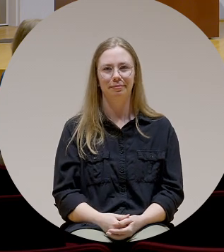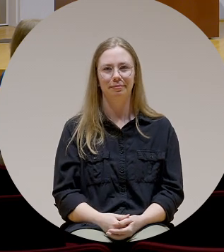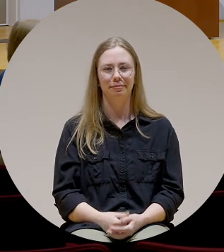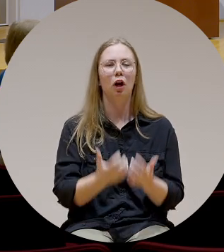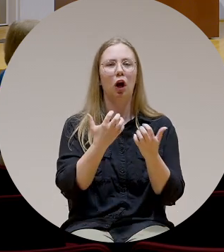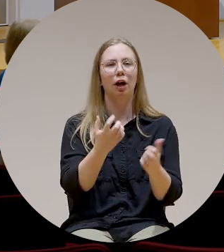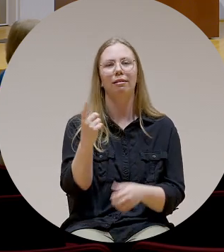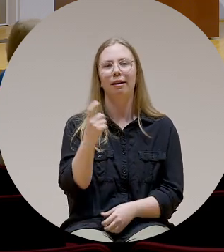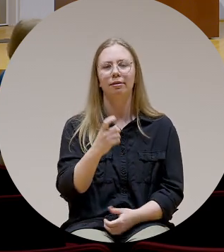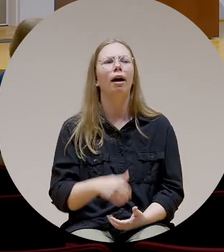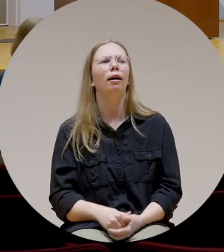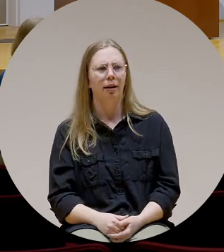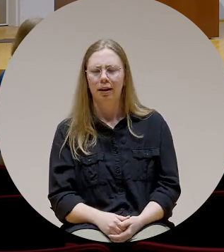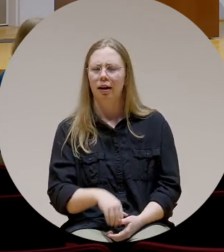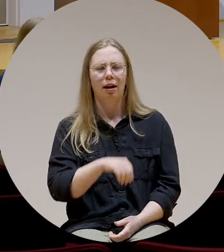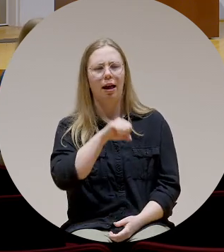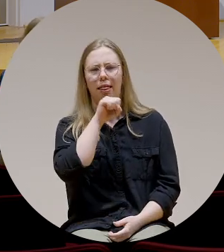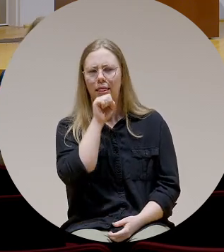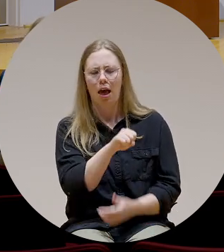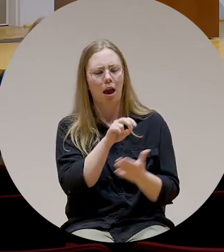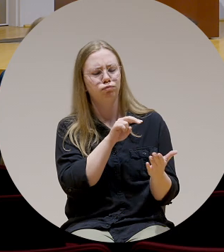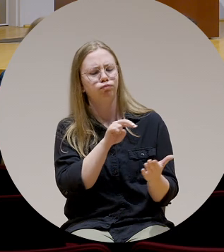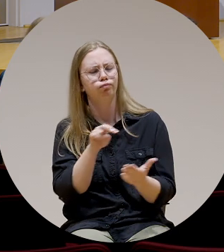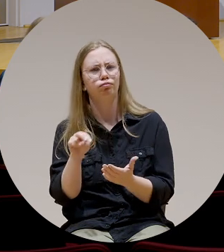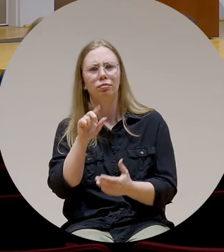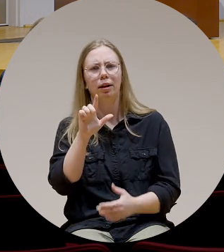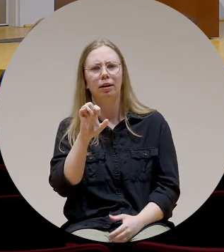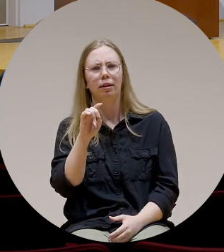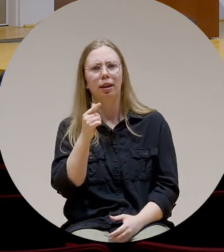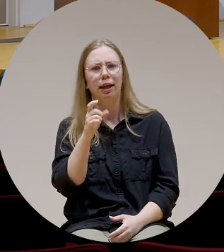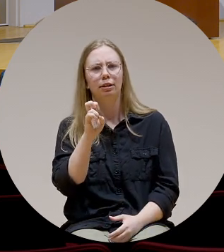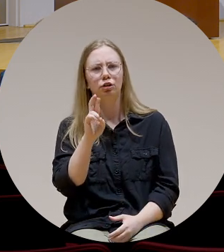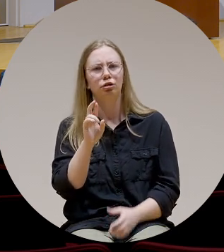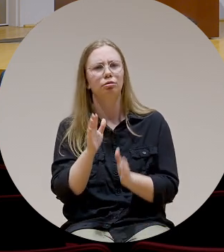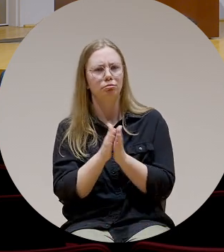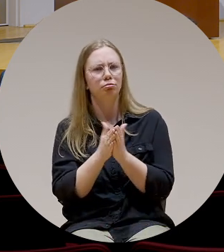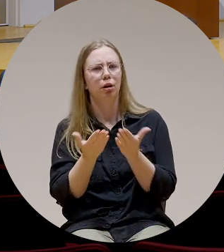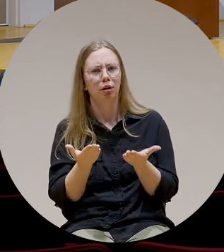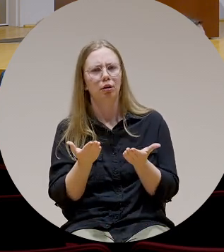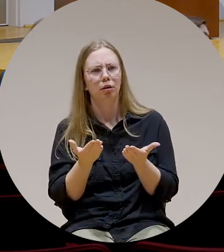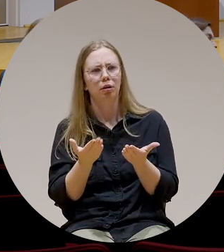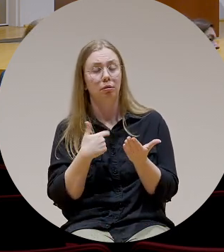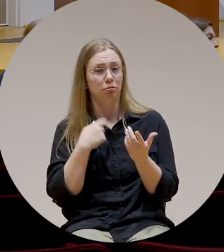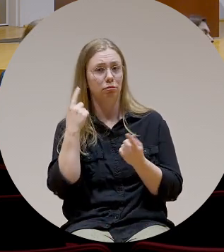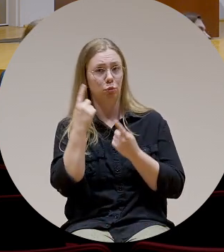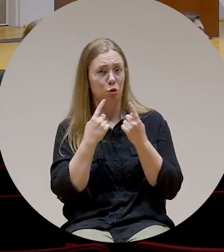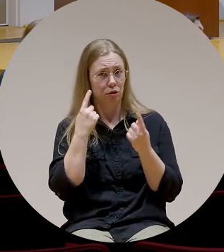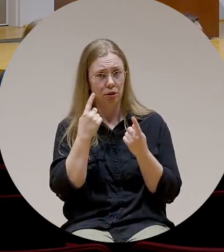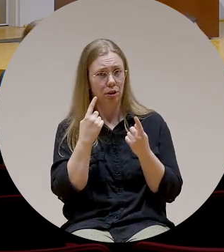I really love the ledger books, and so I was wondering, have many of